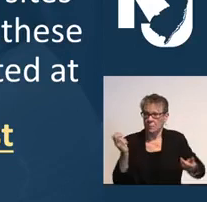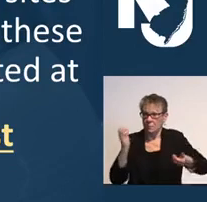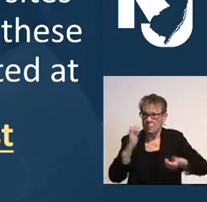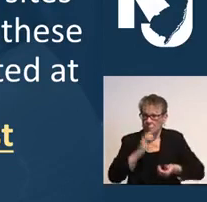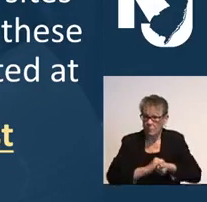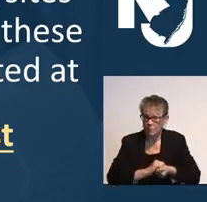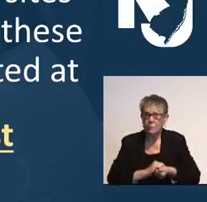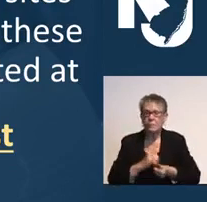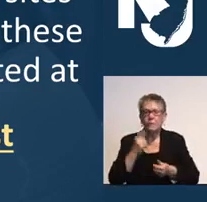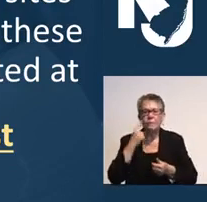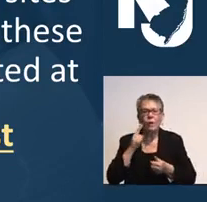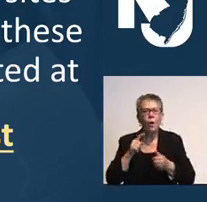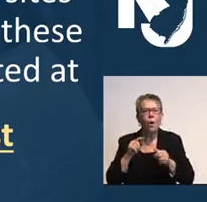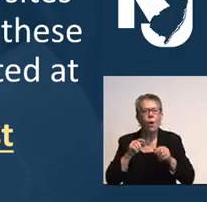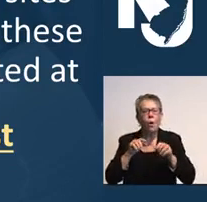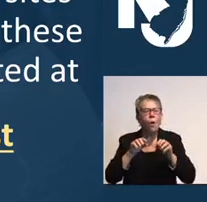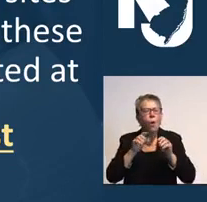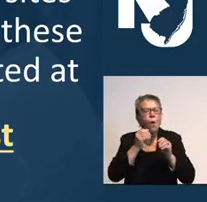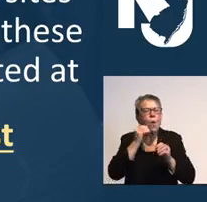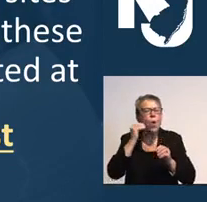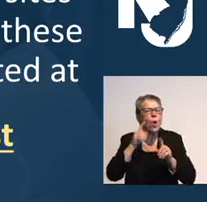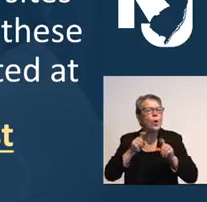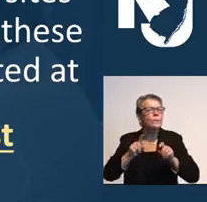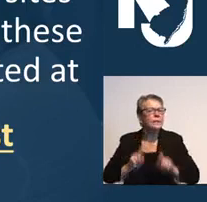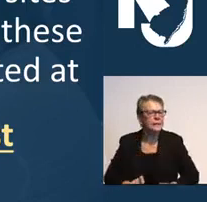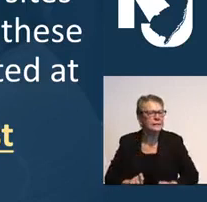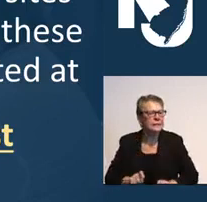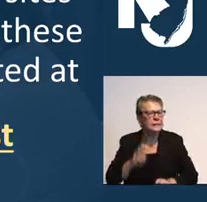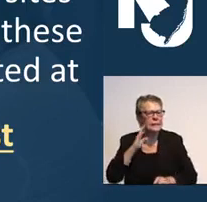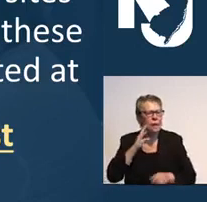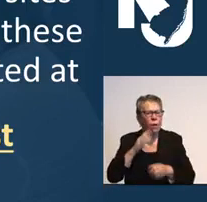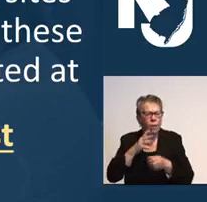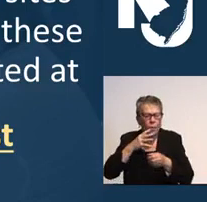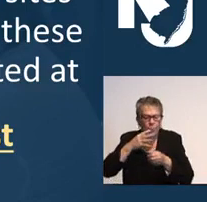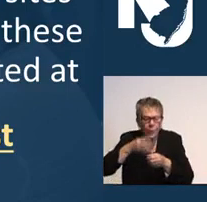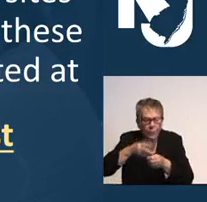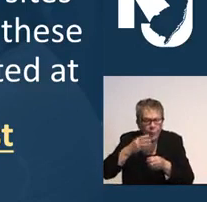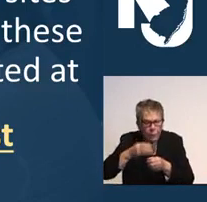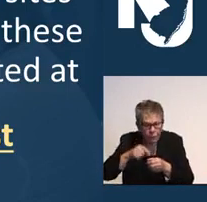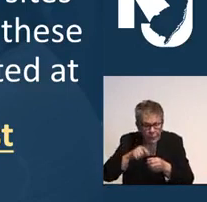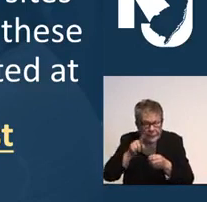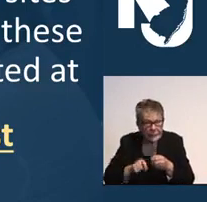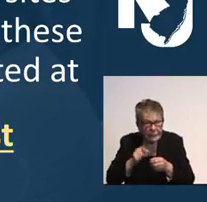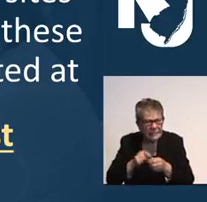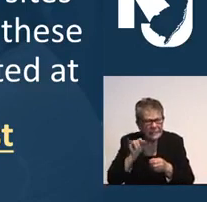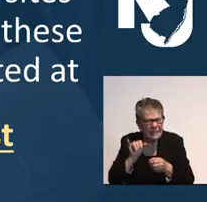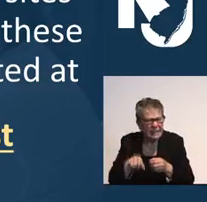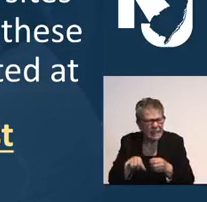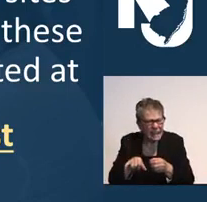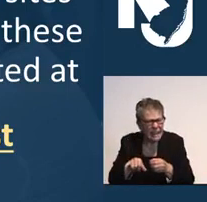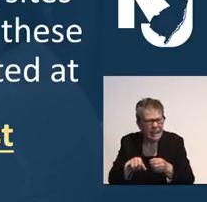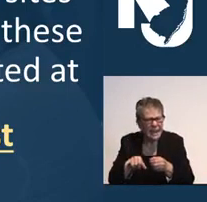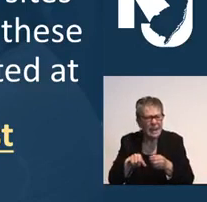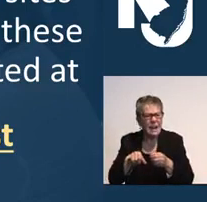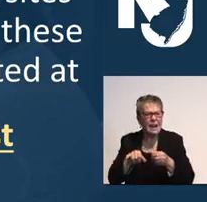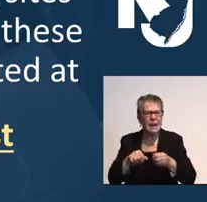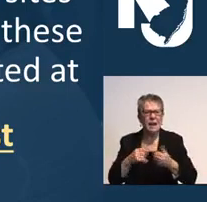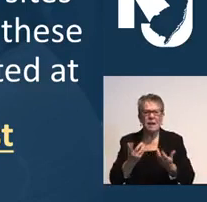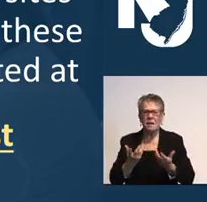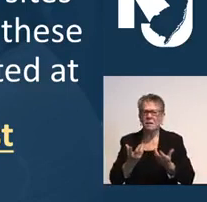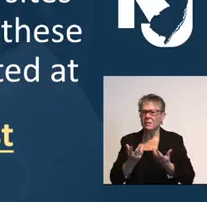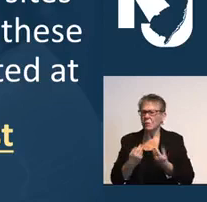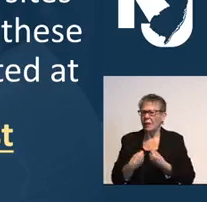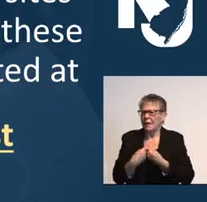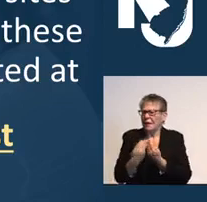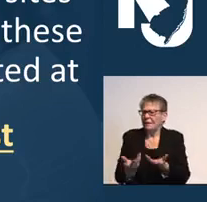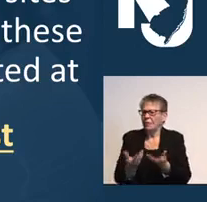asks. I want to note that these tests are not rapid, but they can still provide you with the reassurance you need to gather with your friends and family